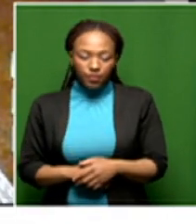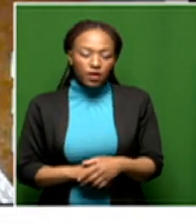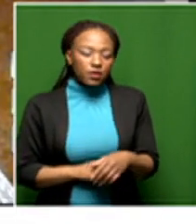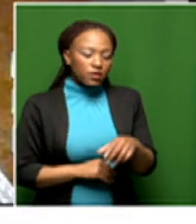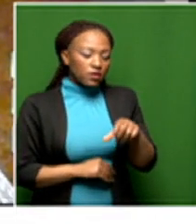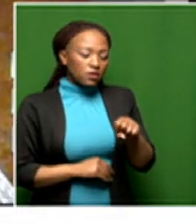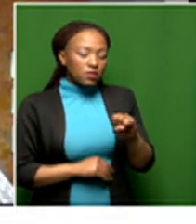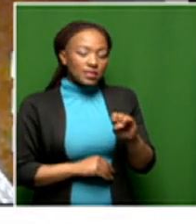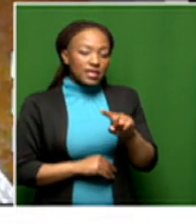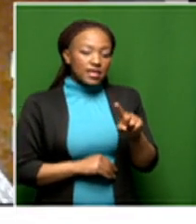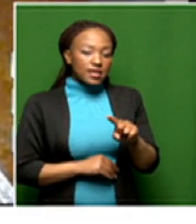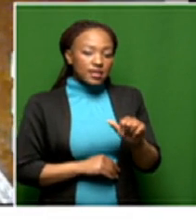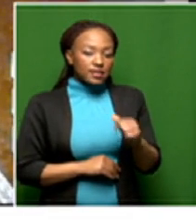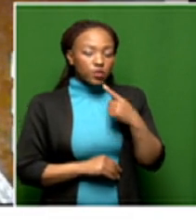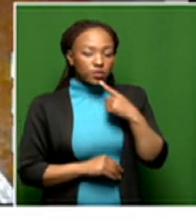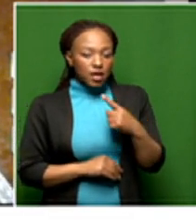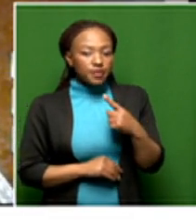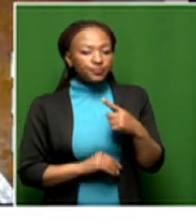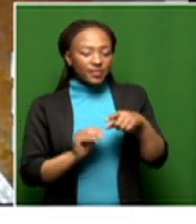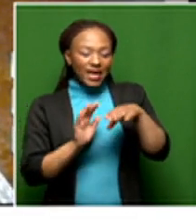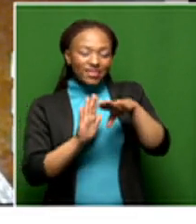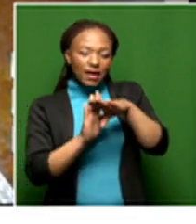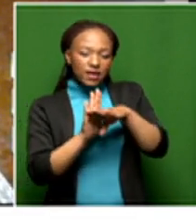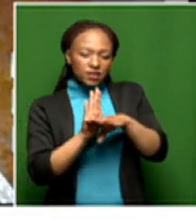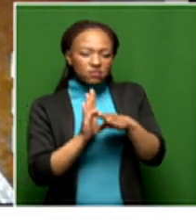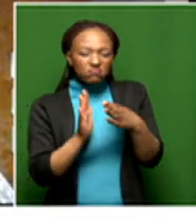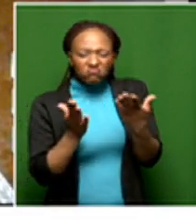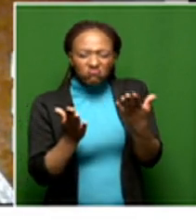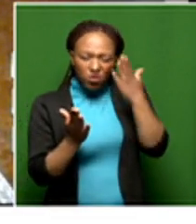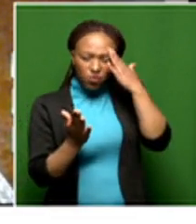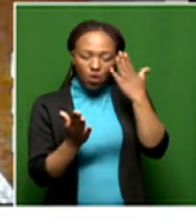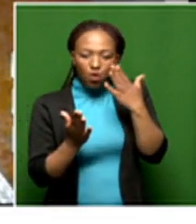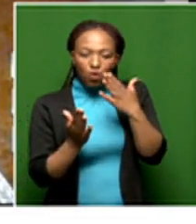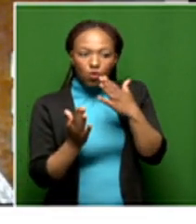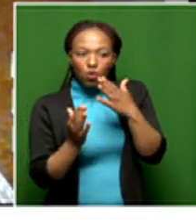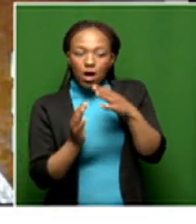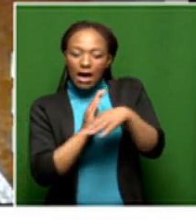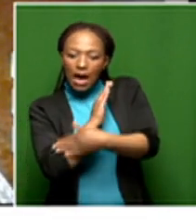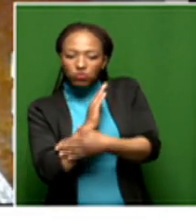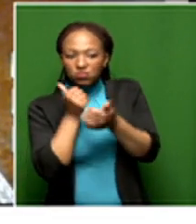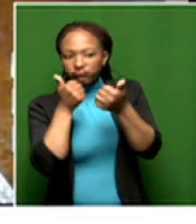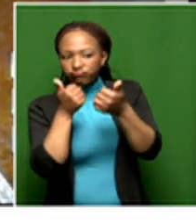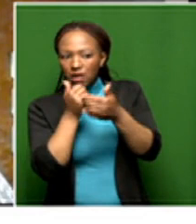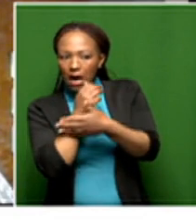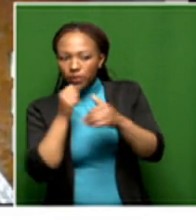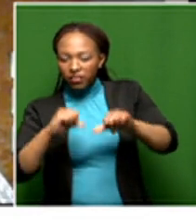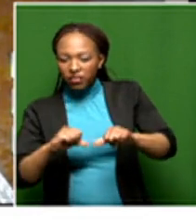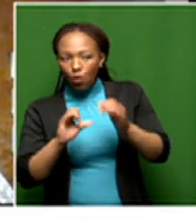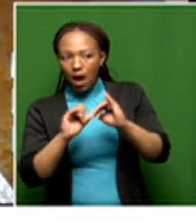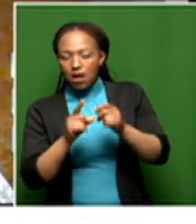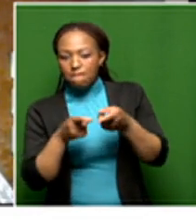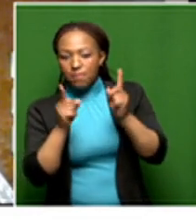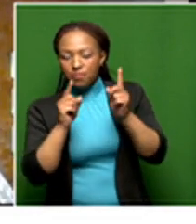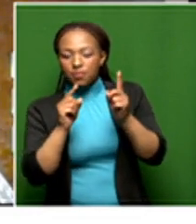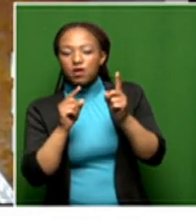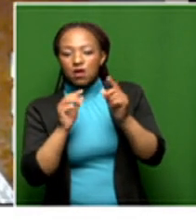list, but of course, common sense also will prevail to a certain extent. But is there any sort of guide? Are you able to help people